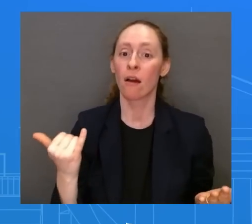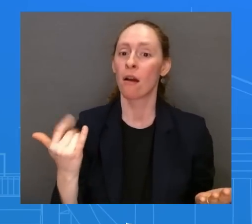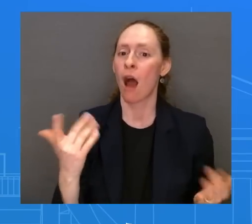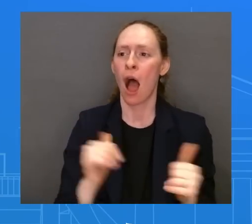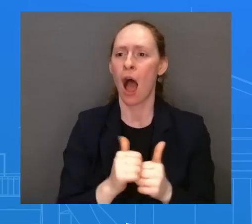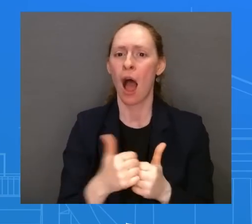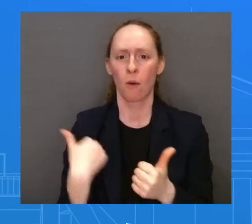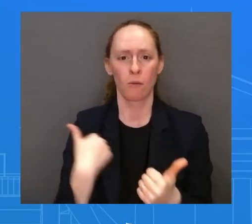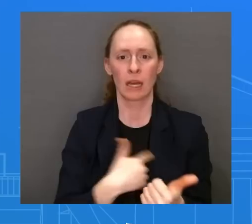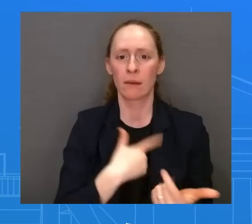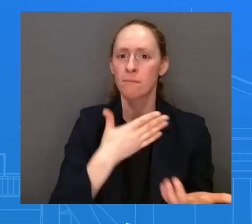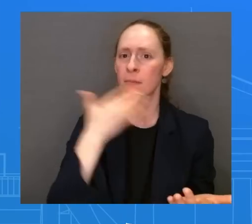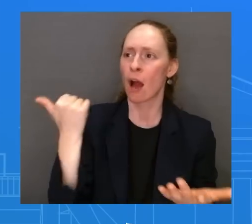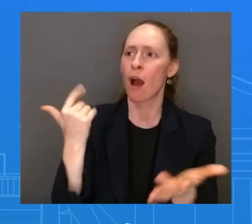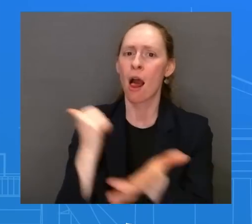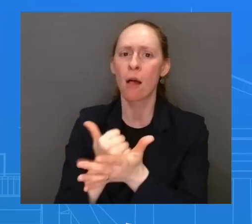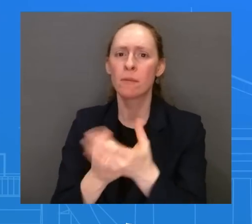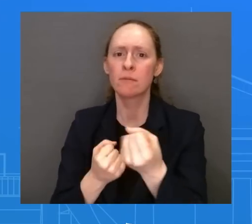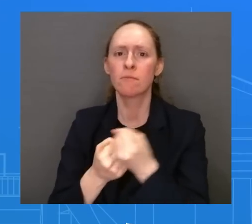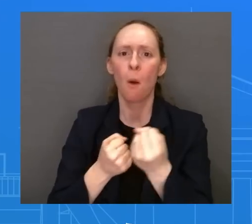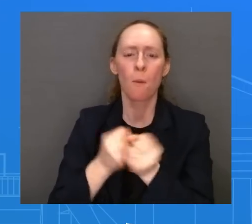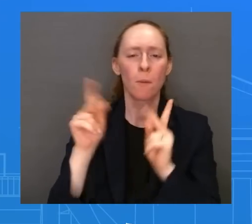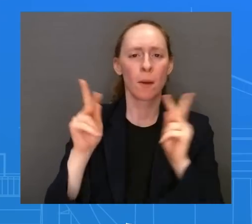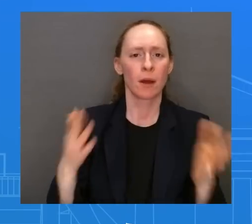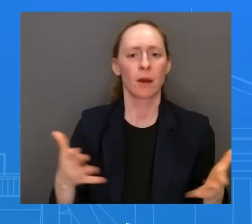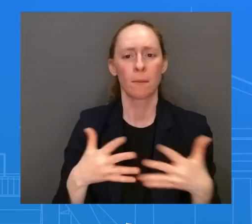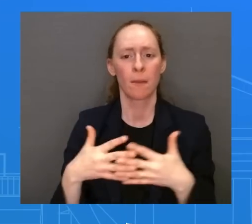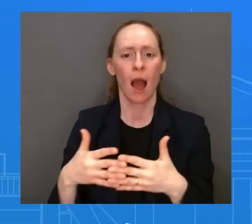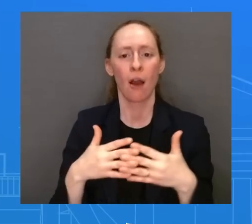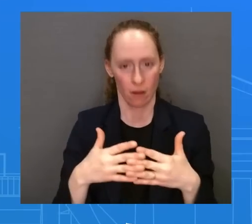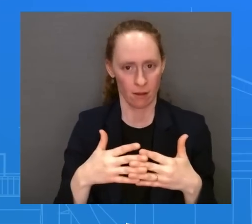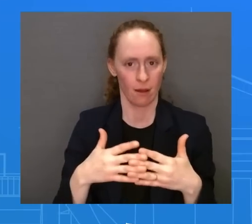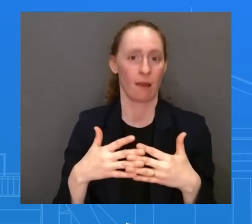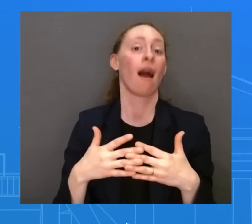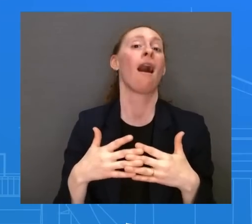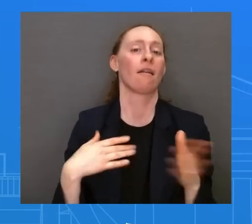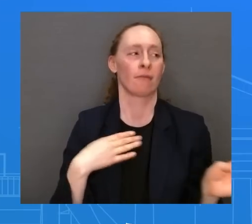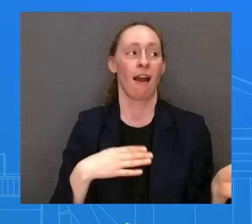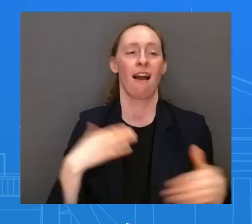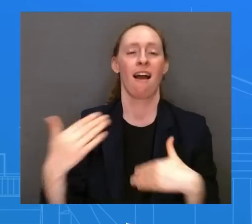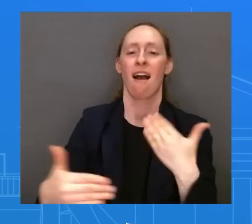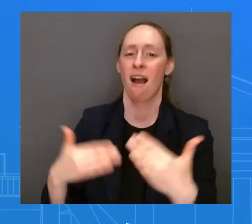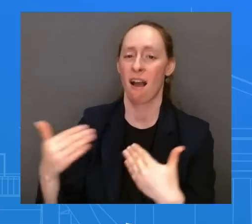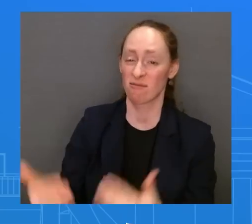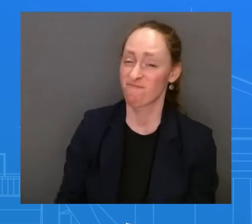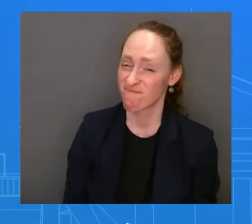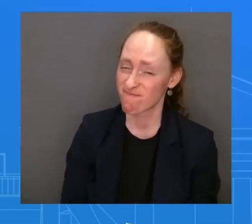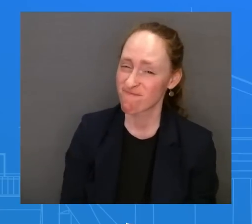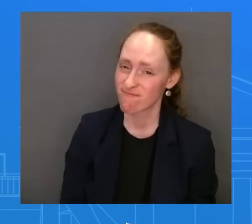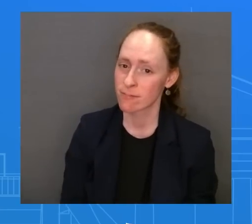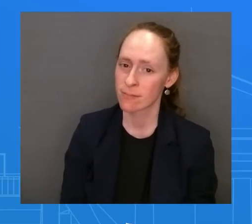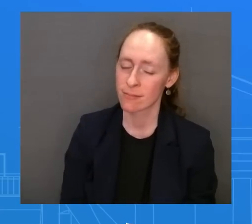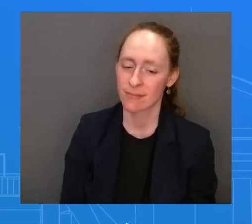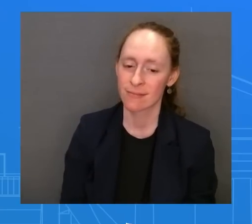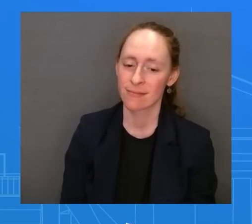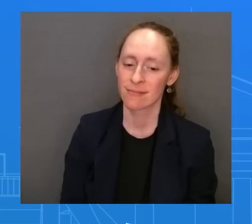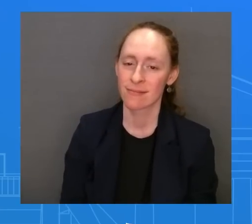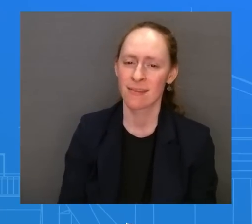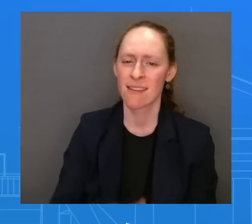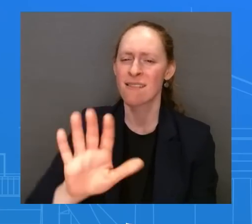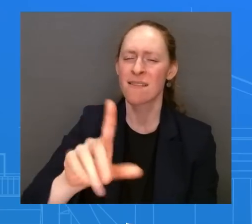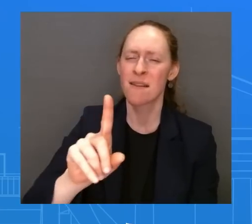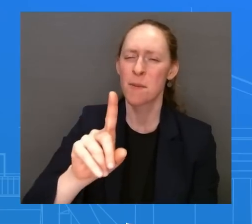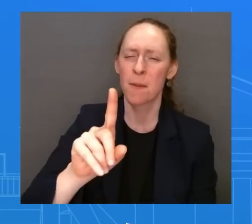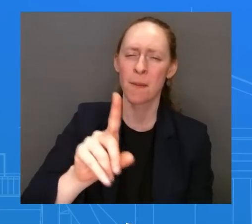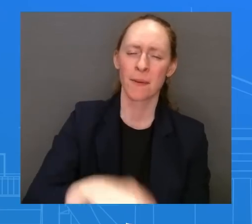conclusion you can come to and that it was the right decision and as you list the things but that but you need to remember and